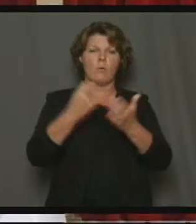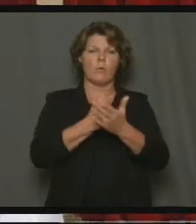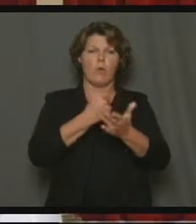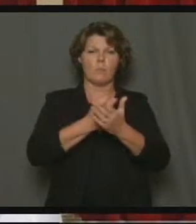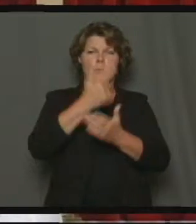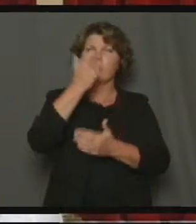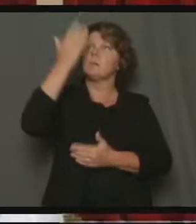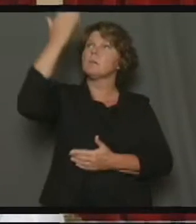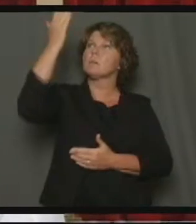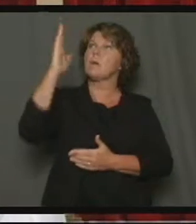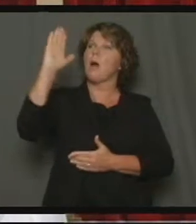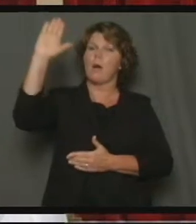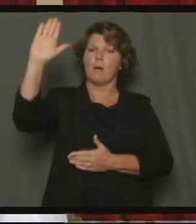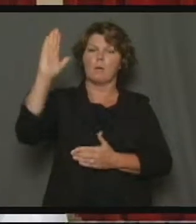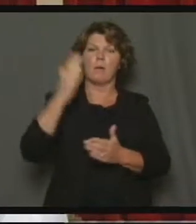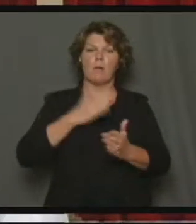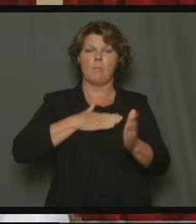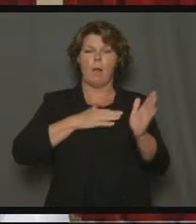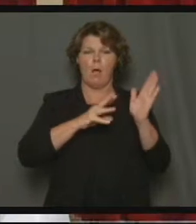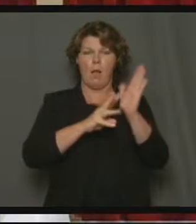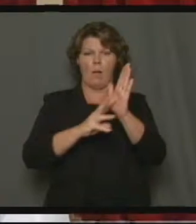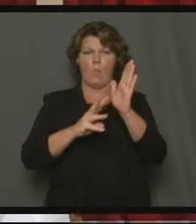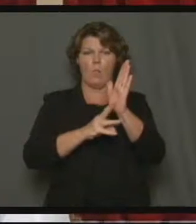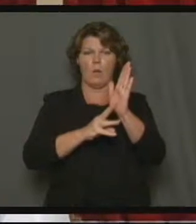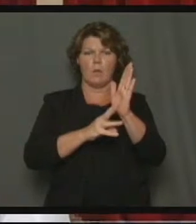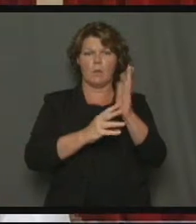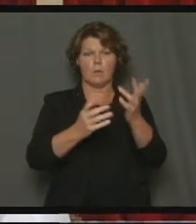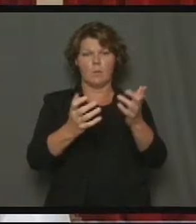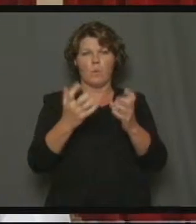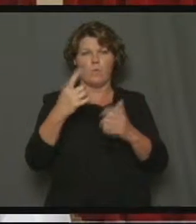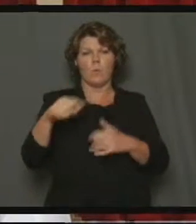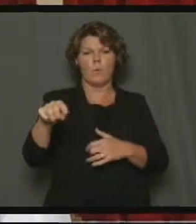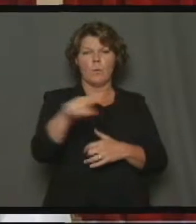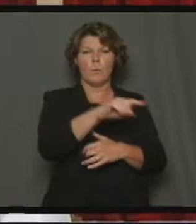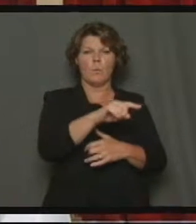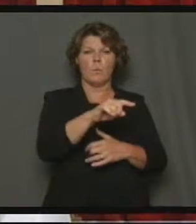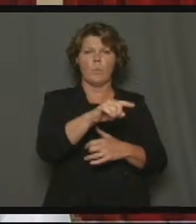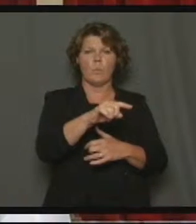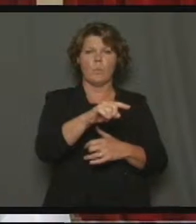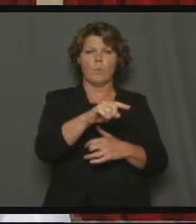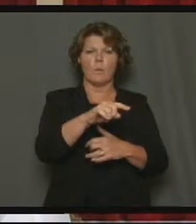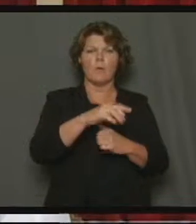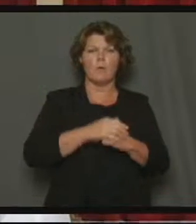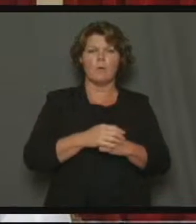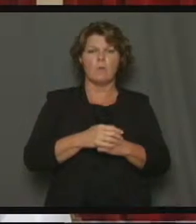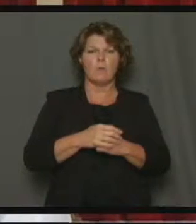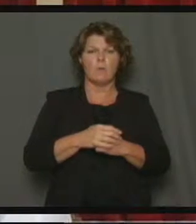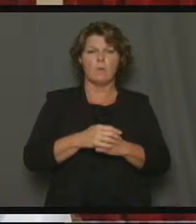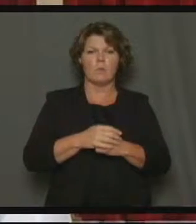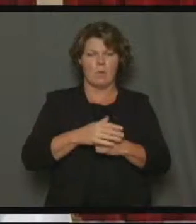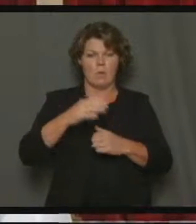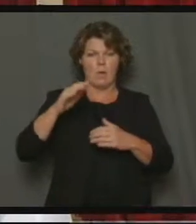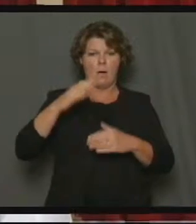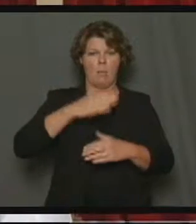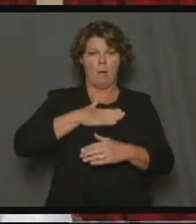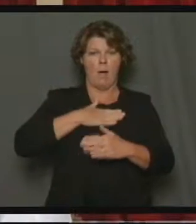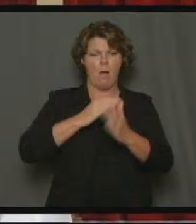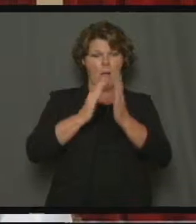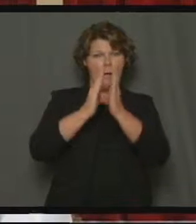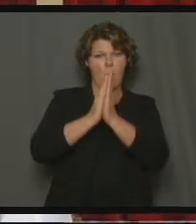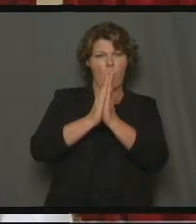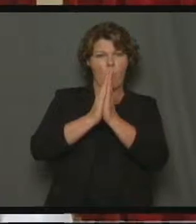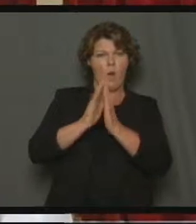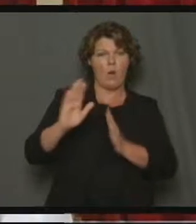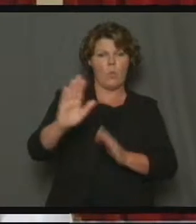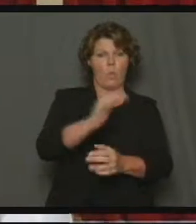God is my witness, how I yearn for you all with the affection of Christ Jesus. And it is my prayer that